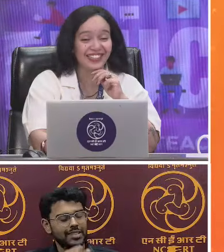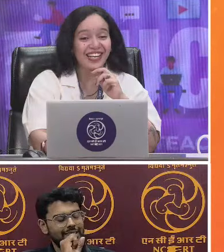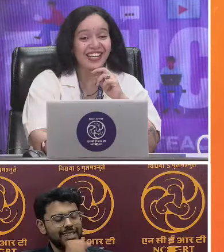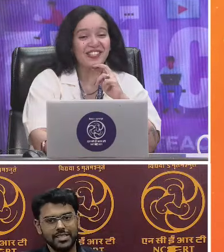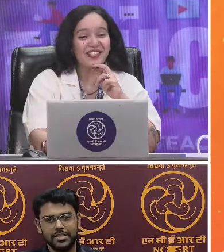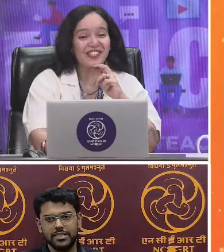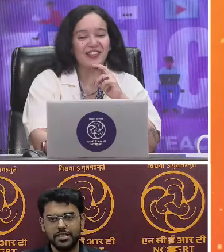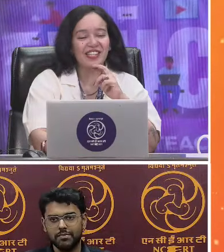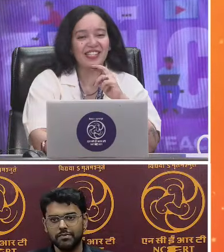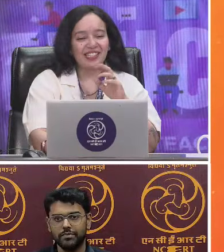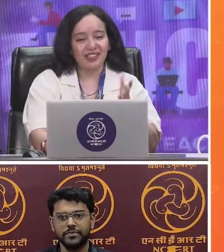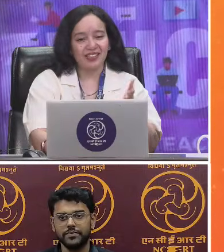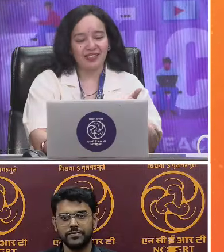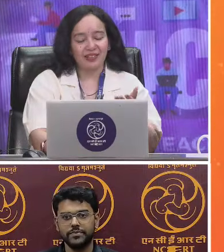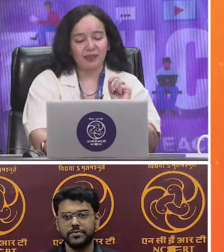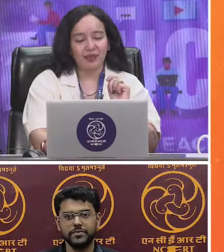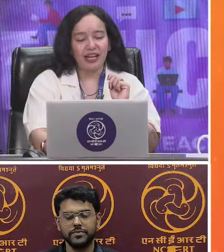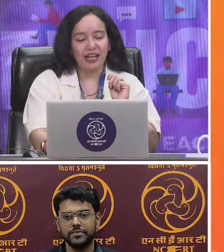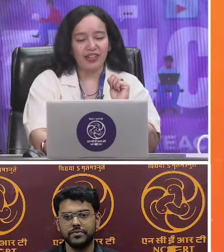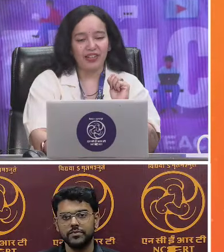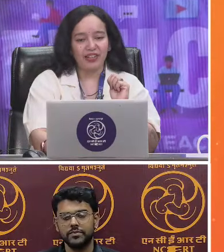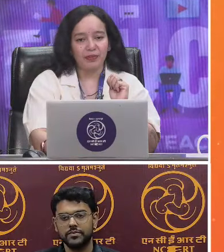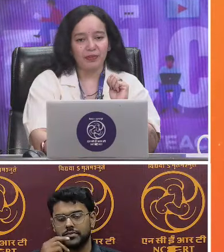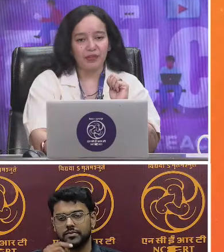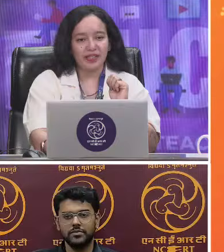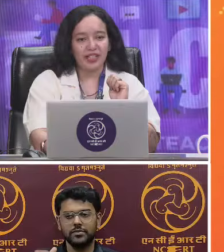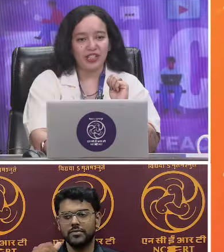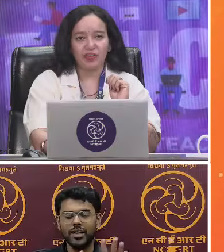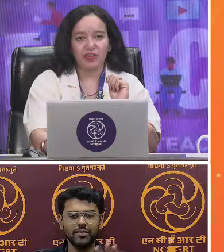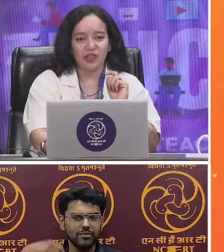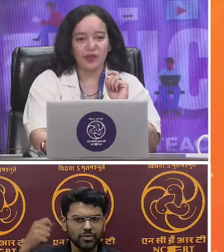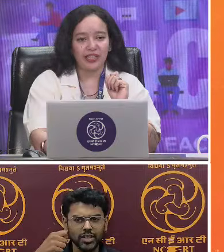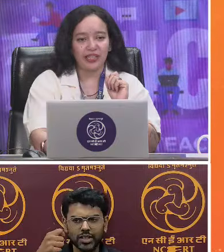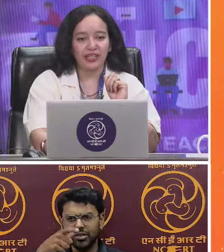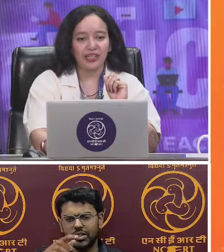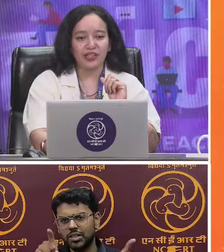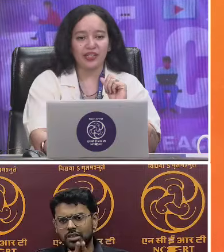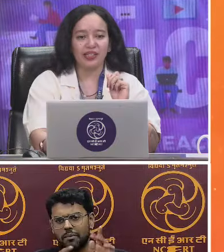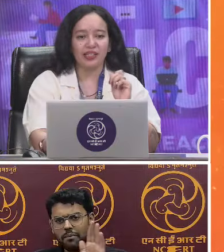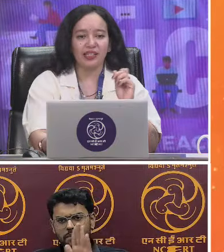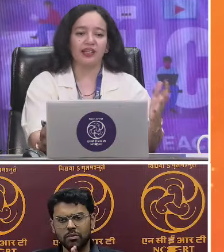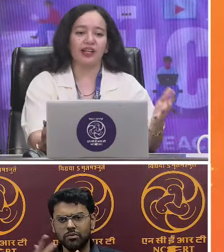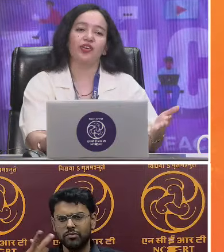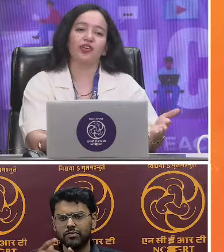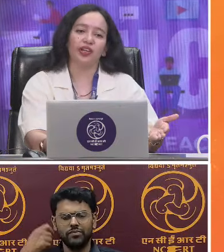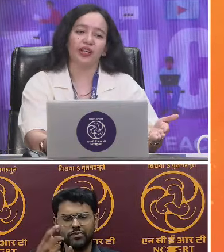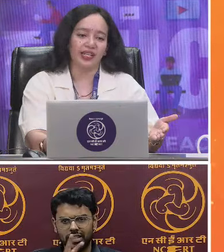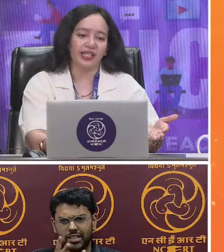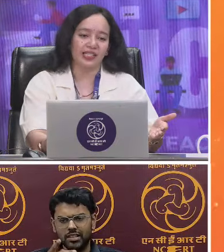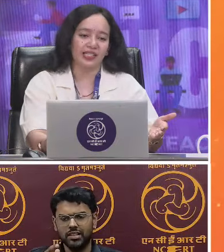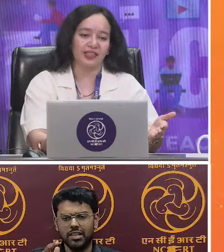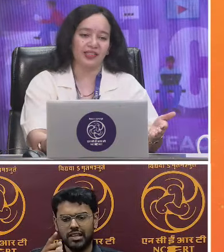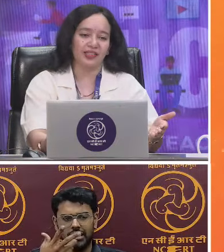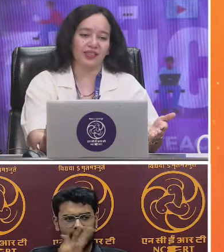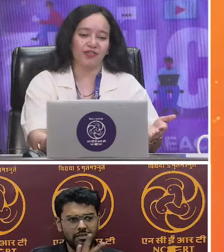indeed. So it's a graphical representation of the video editing. As you can see, there are